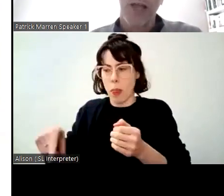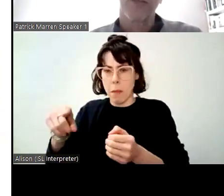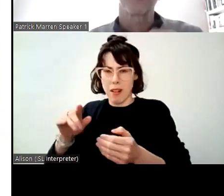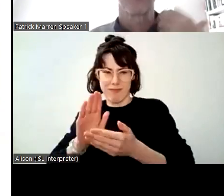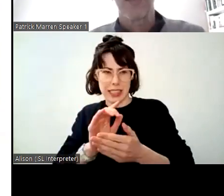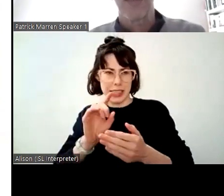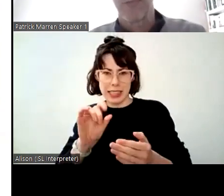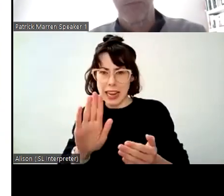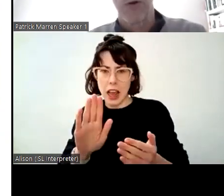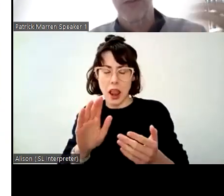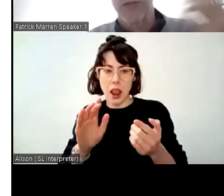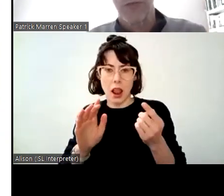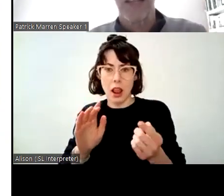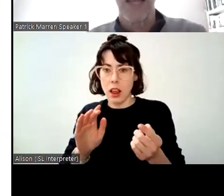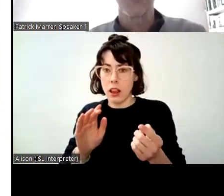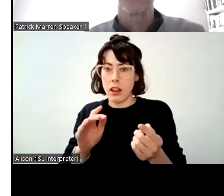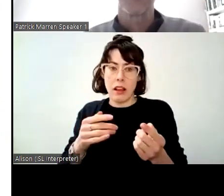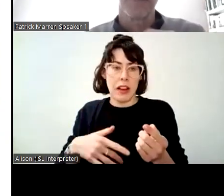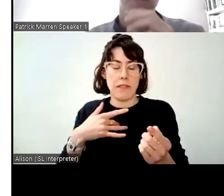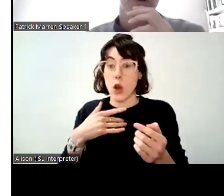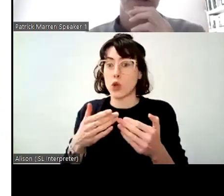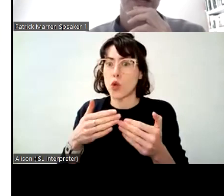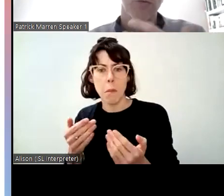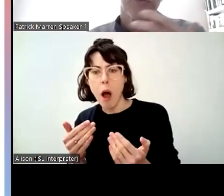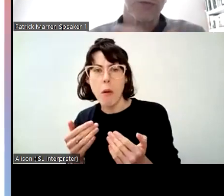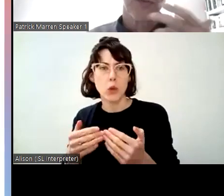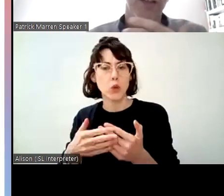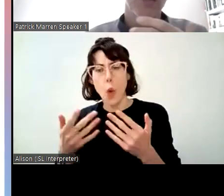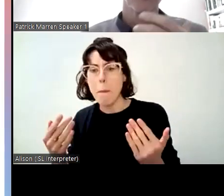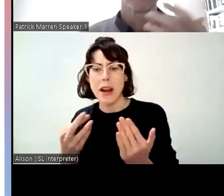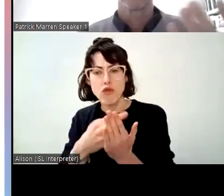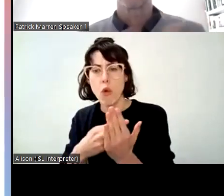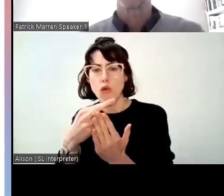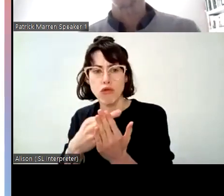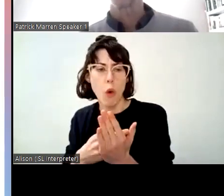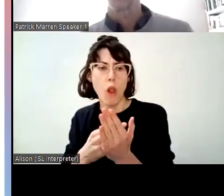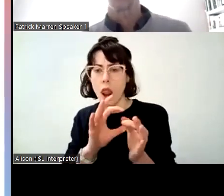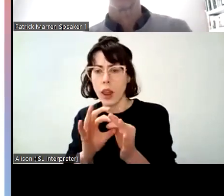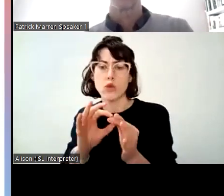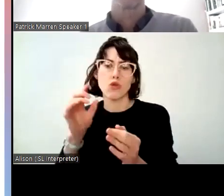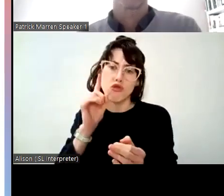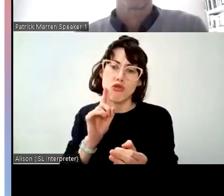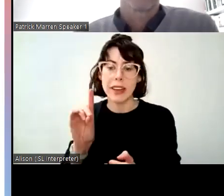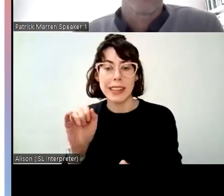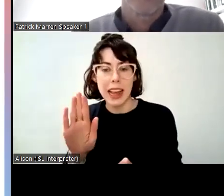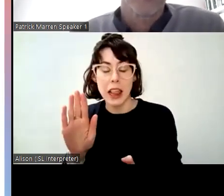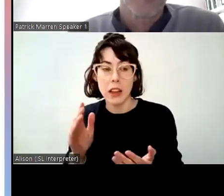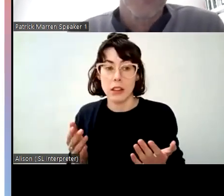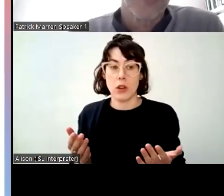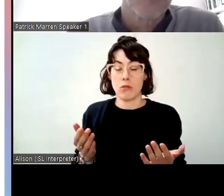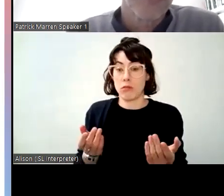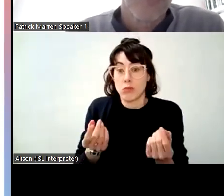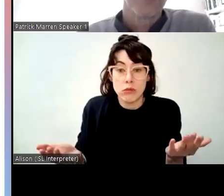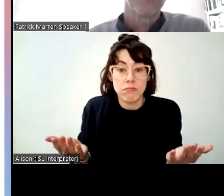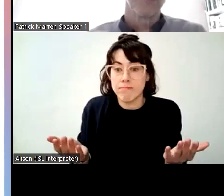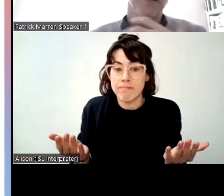the process, the excessive burdens, the regulations that are being brought in. So what's the issue? Well, it's systems change. And when we talk